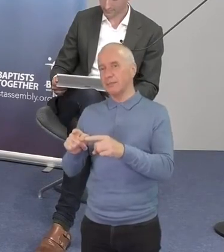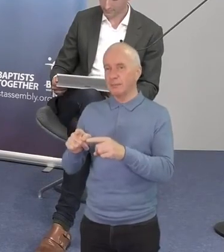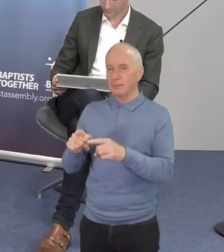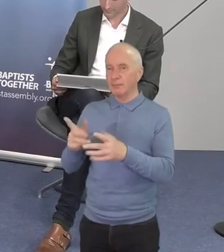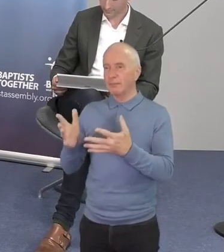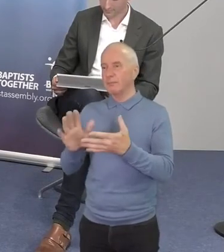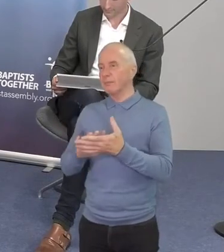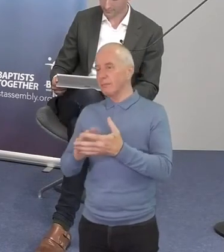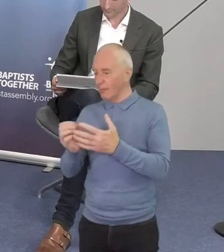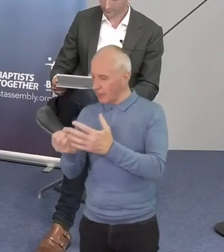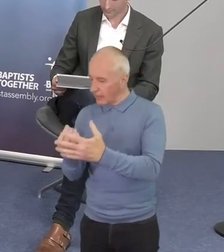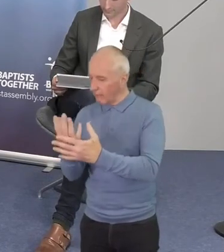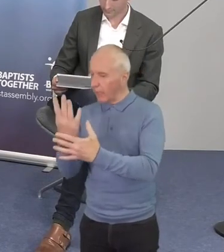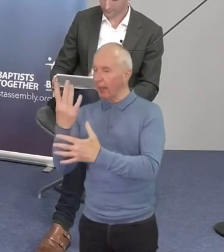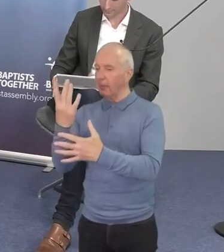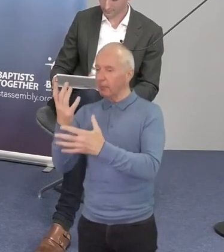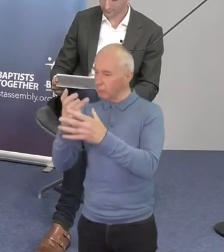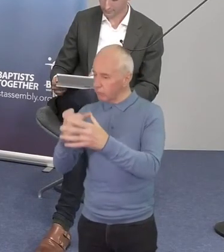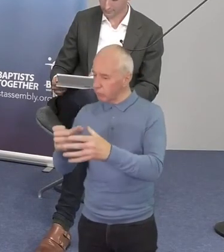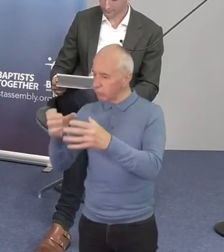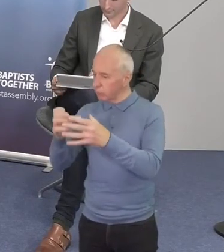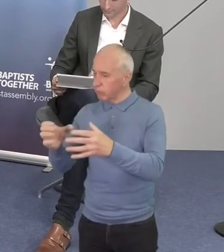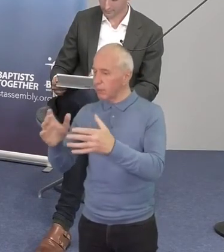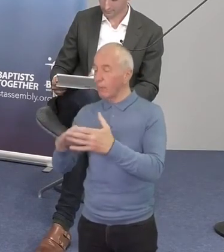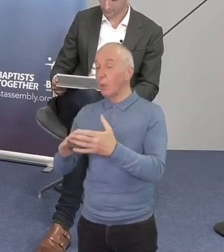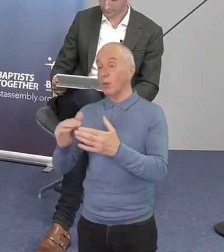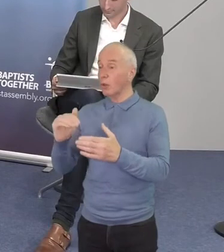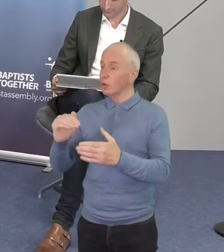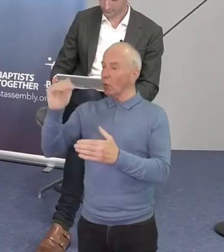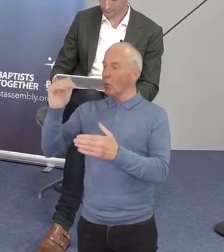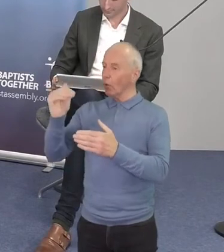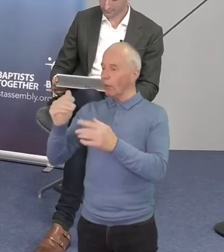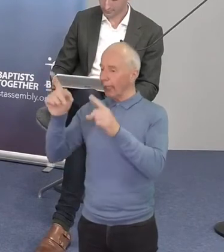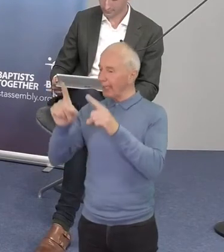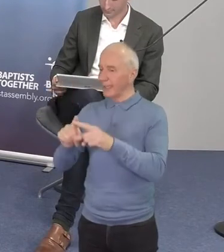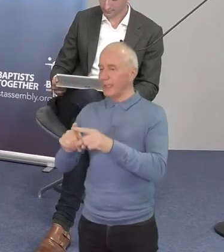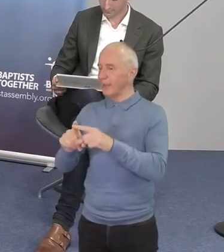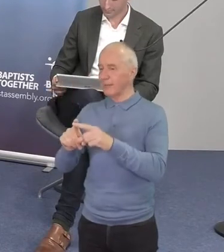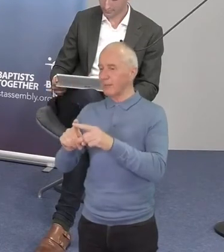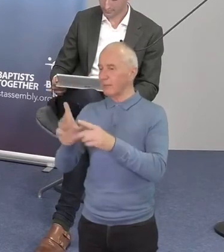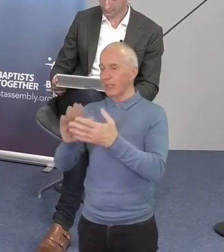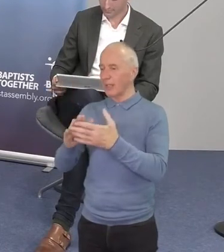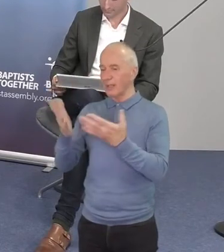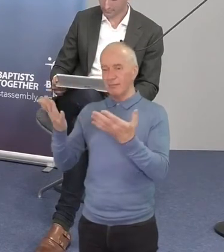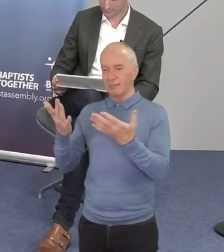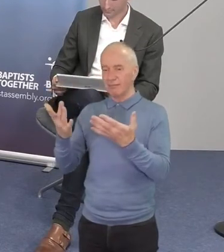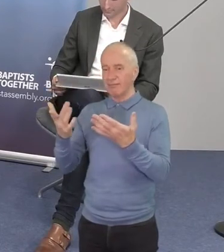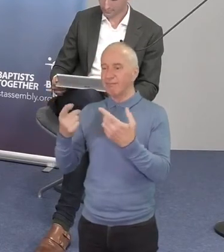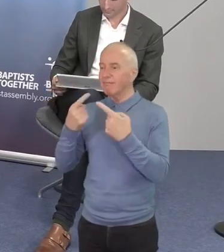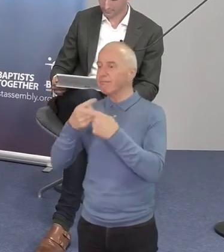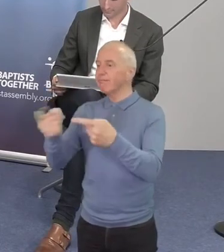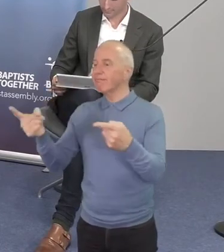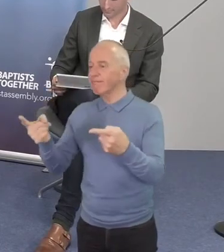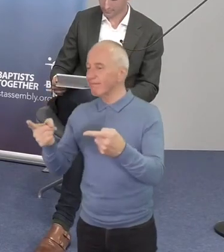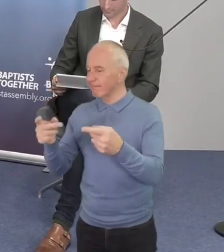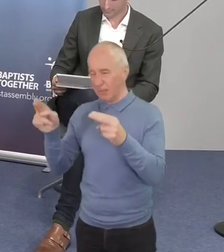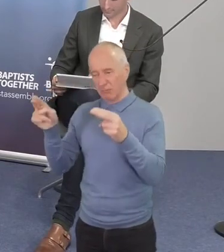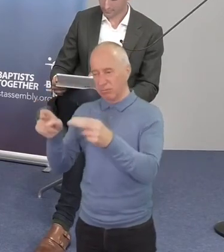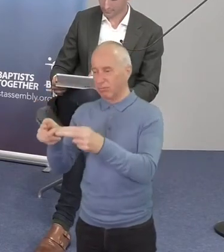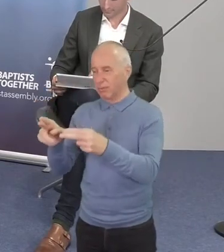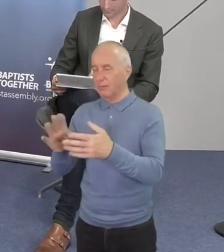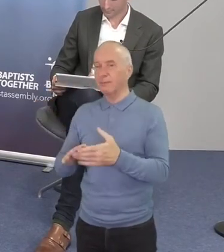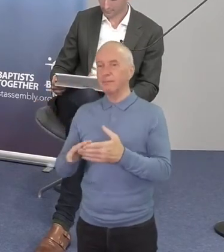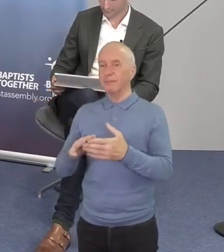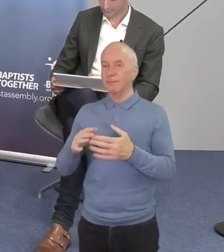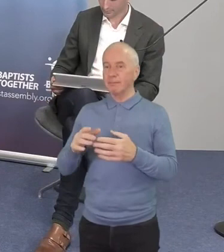quite mature and growing, but in North India it continued to be least evangelized. We hear of these discipleship